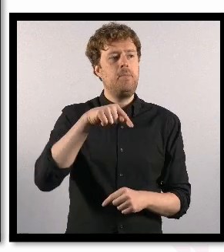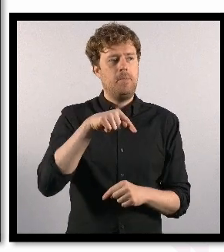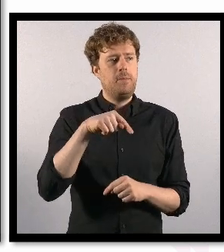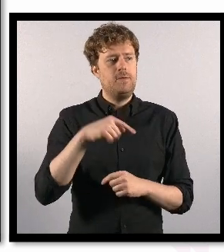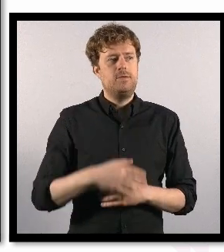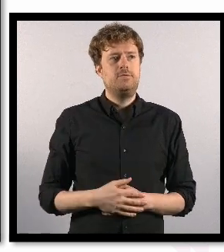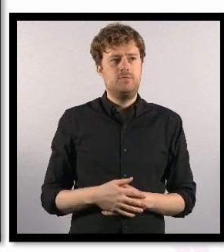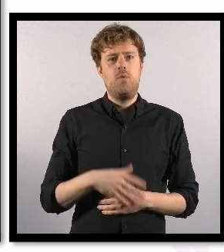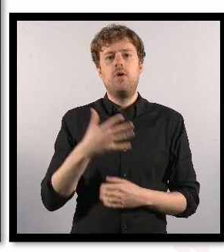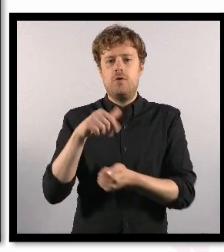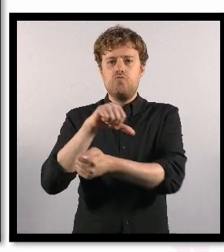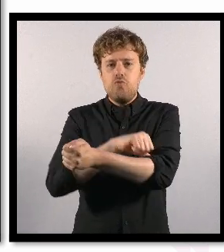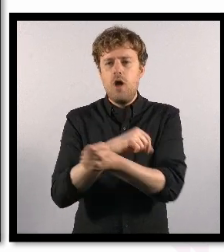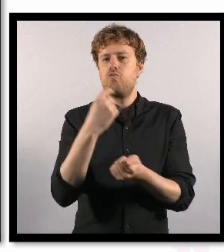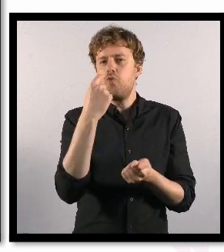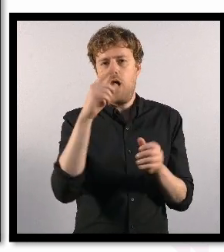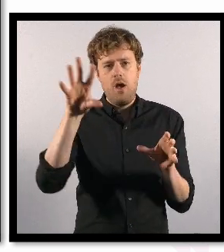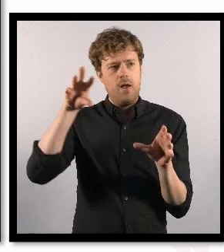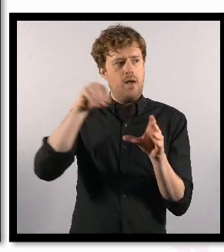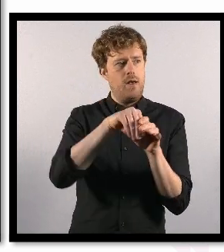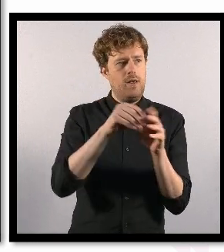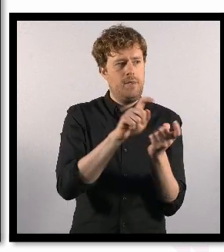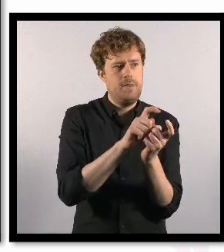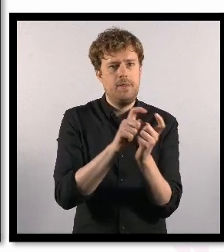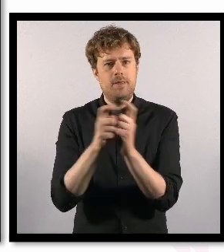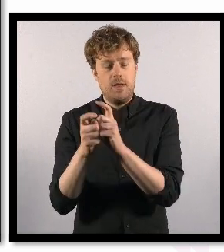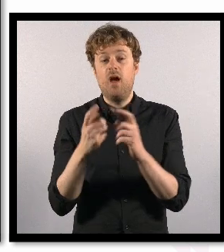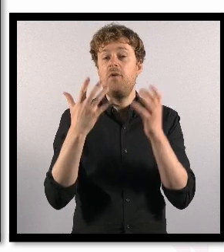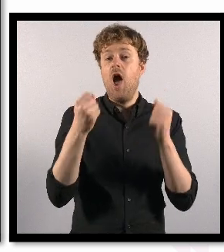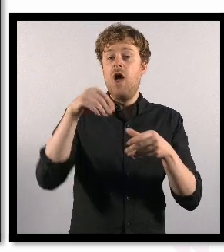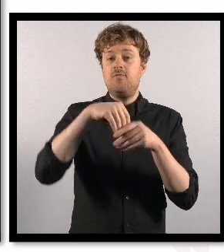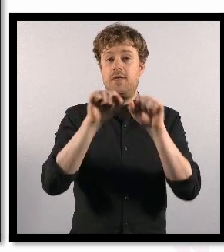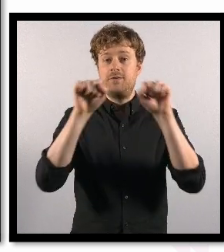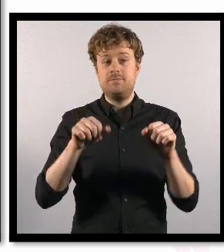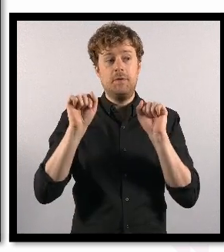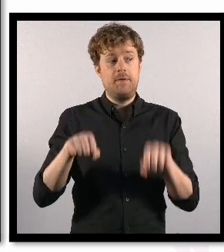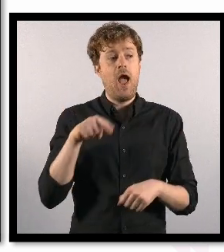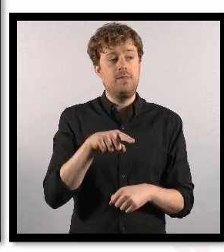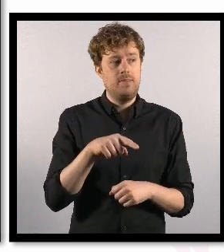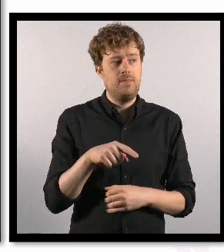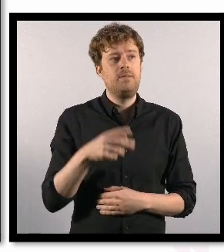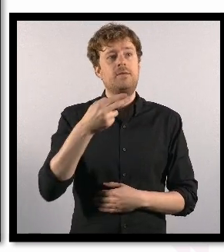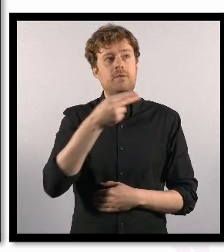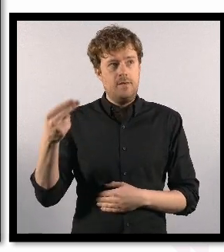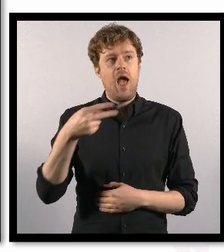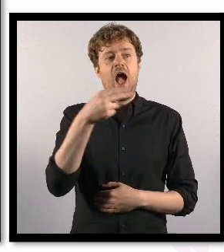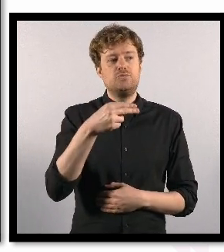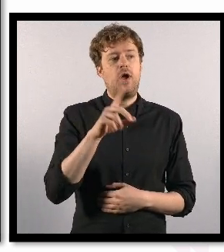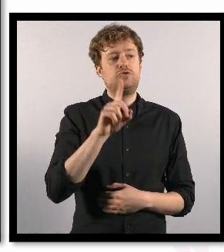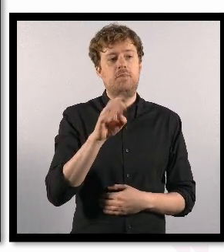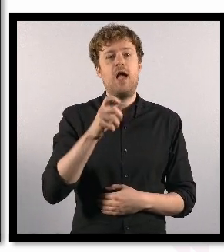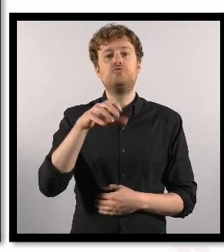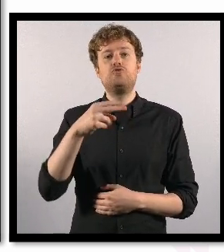spectrometry. And it doesn't work for these other proteins. That's what you see here. Everything is red. It means we don't have